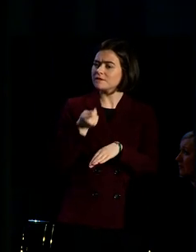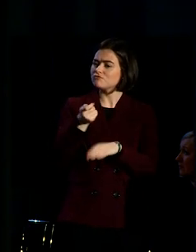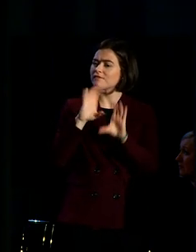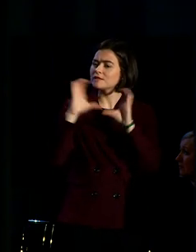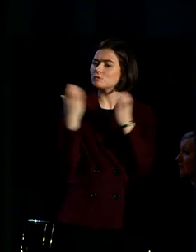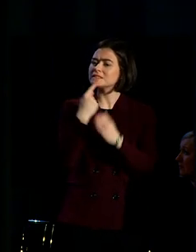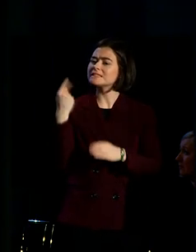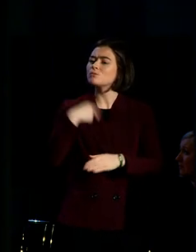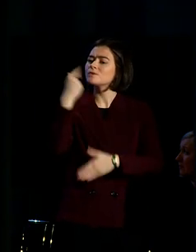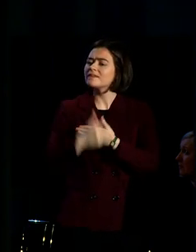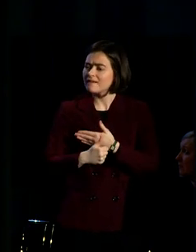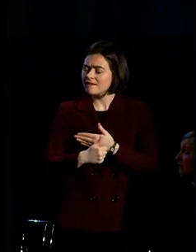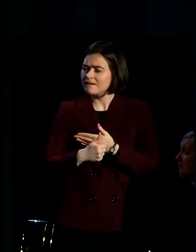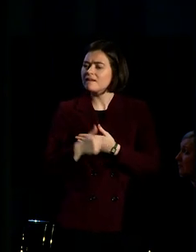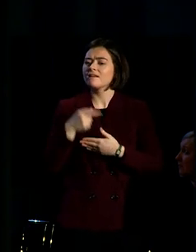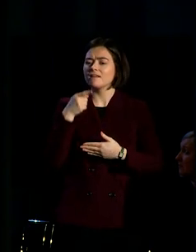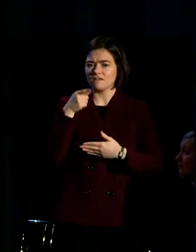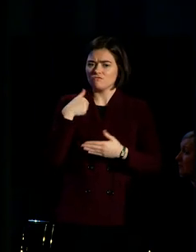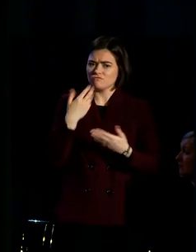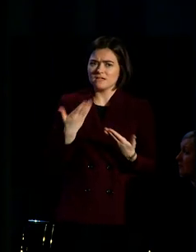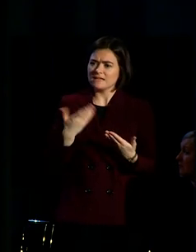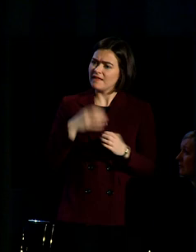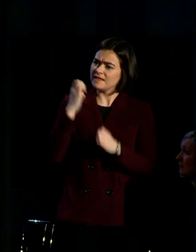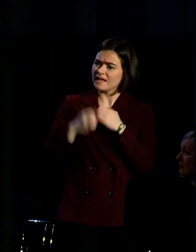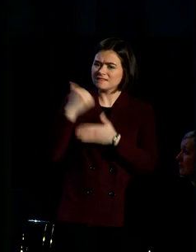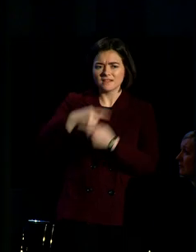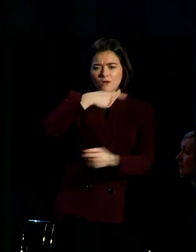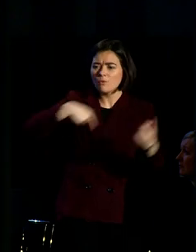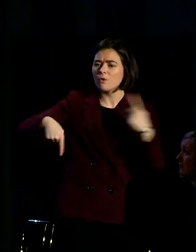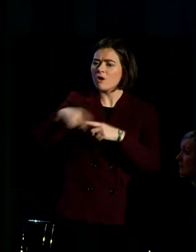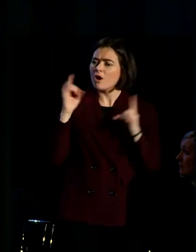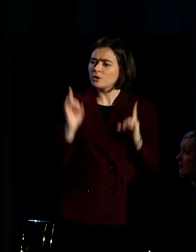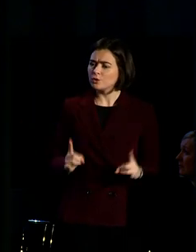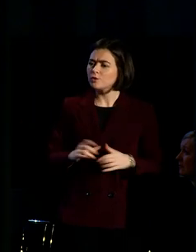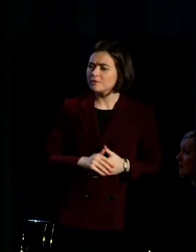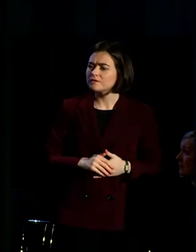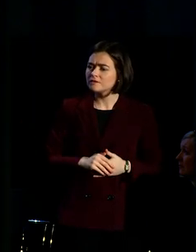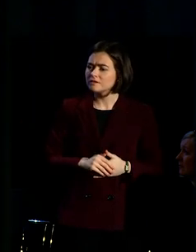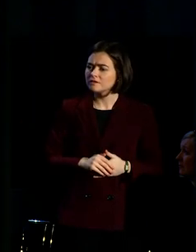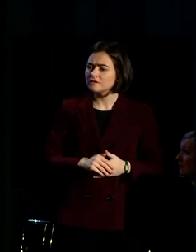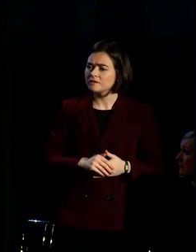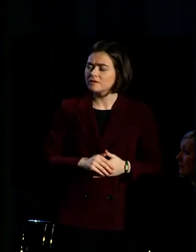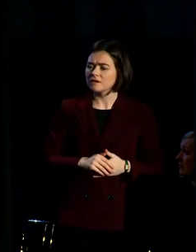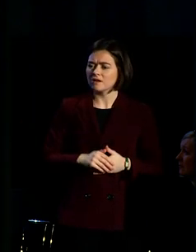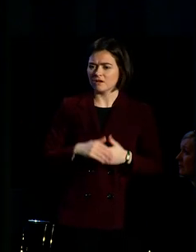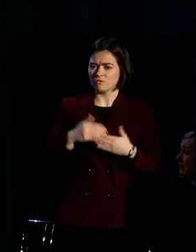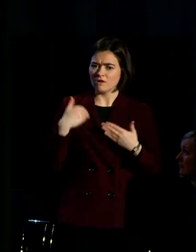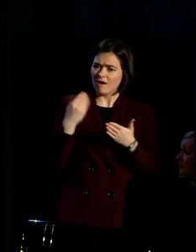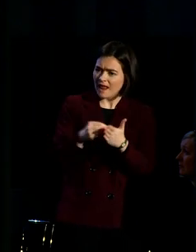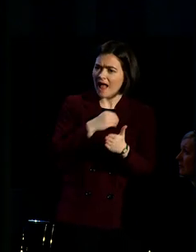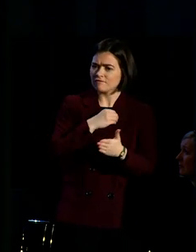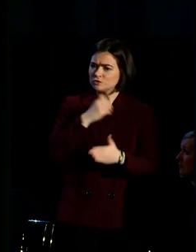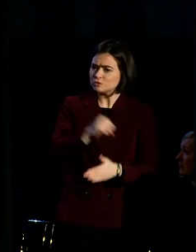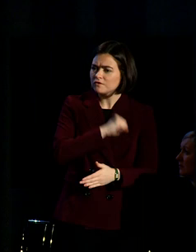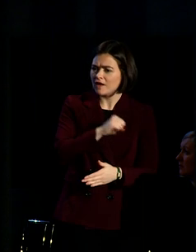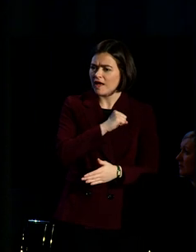one day, in the end of the day, we're all human. And I would add, to survive, there is